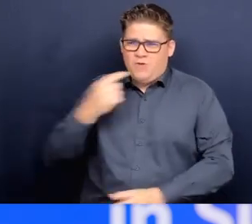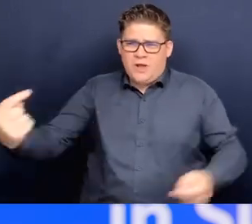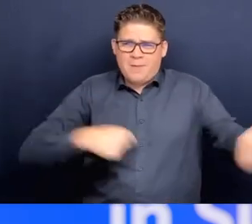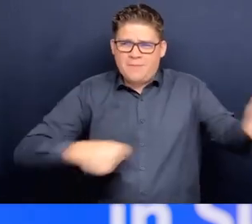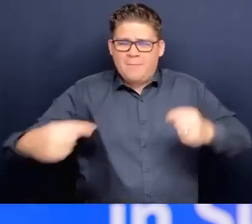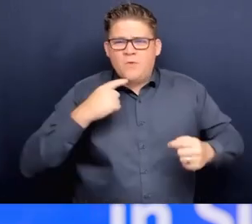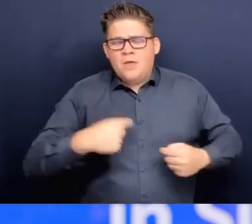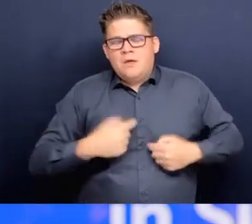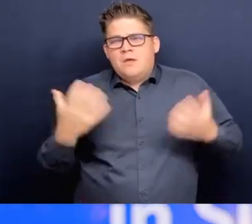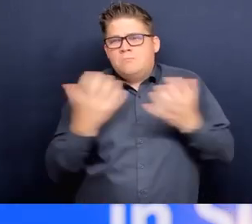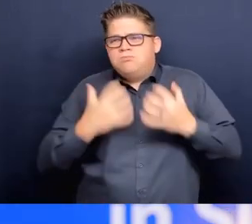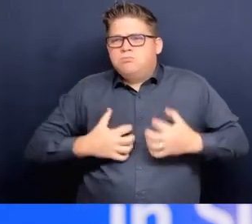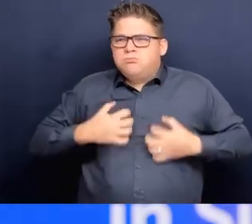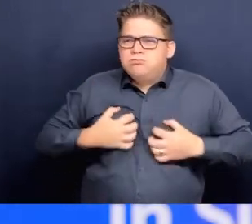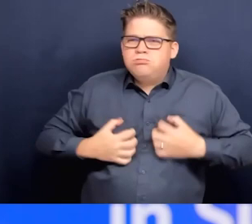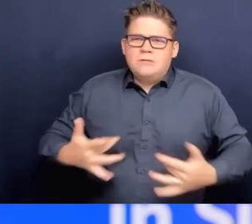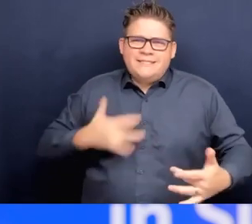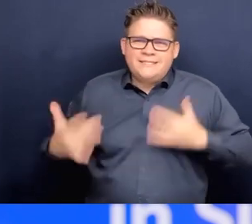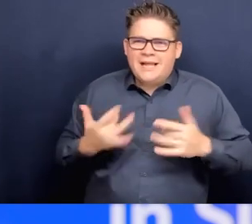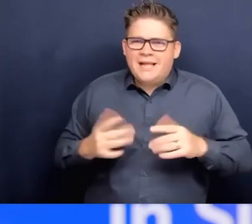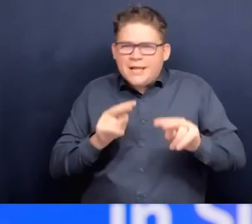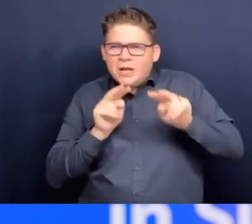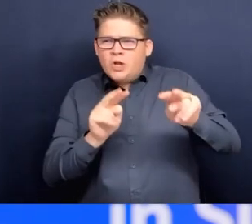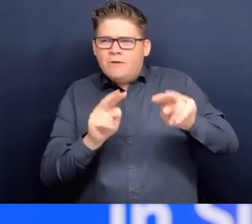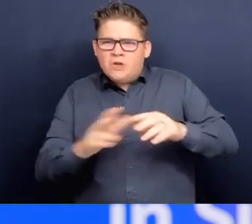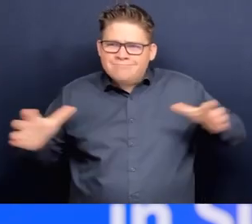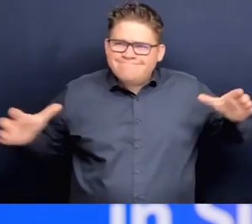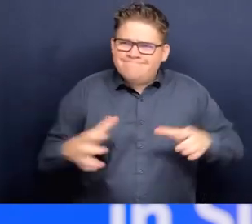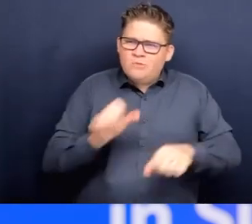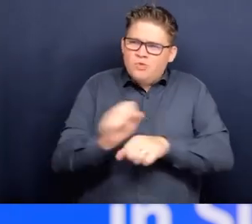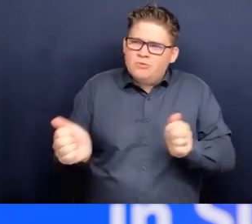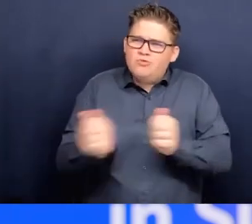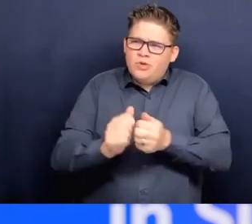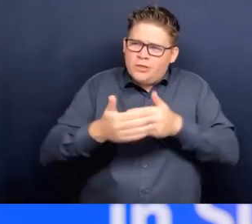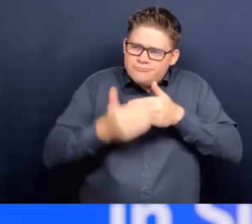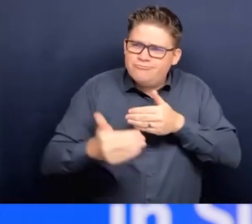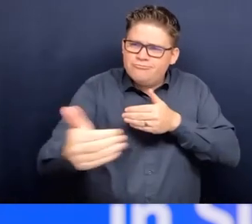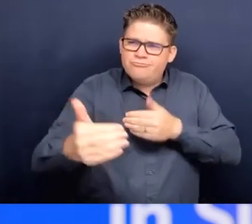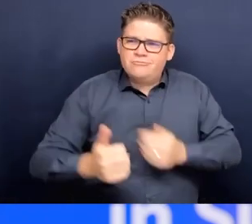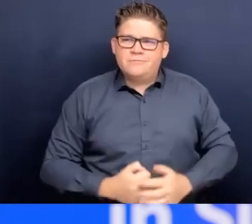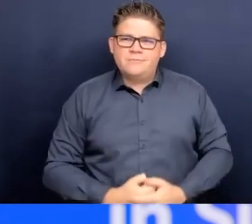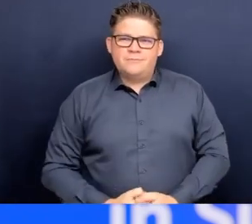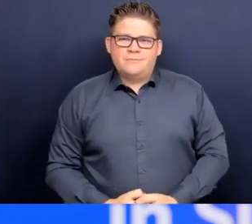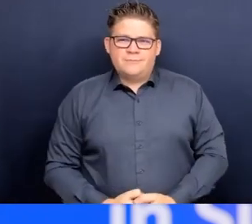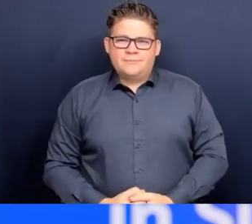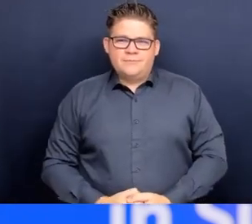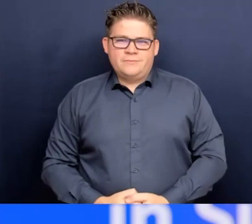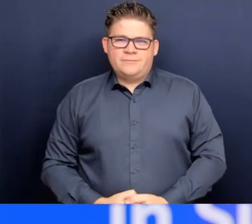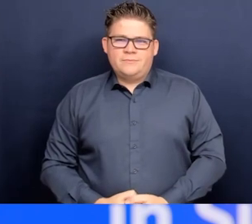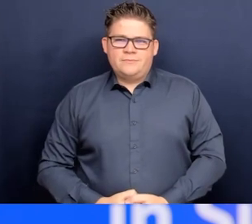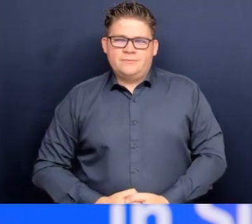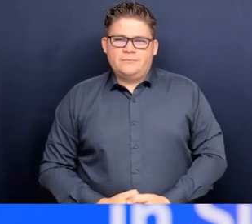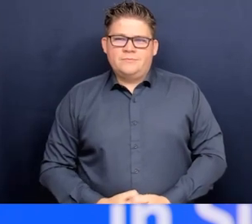our health workforce. So thank you so much, everyone, for joining us in this very exciting endeavor. And I look forward to our future